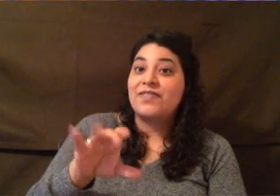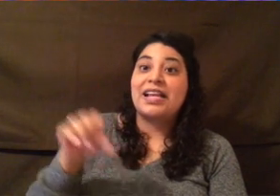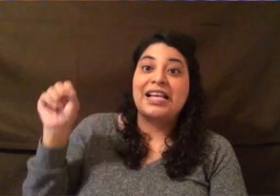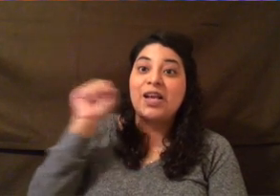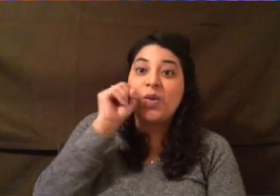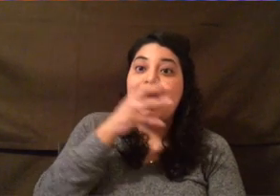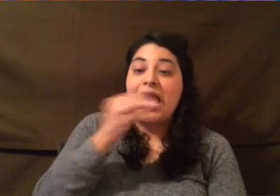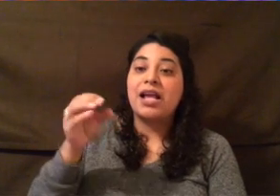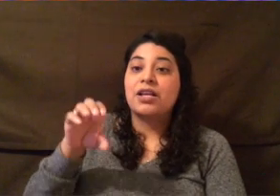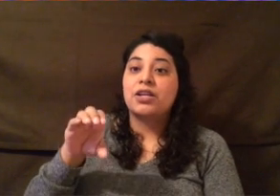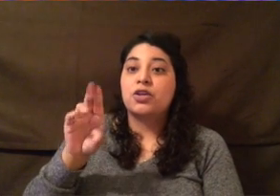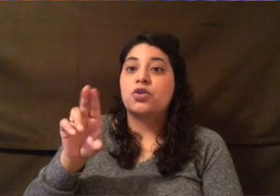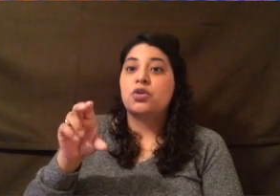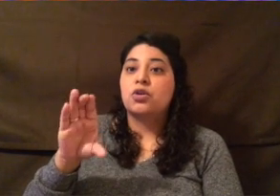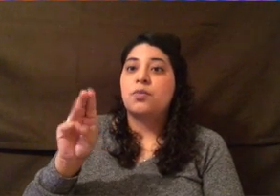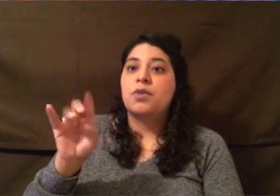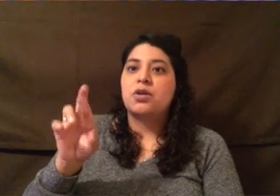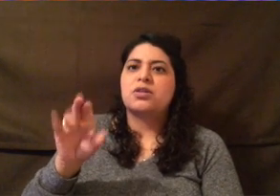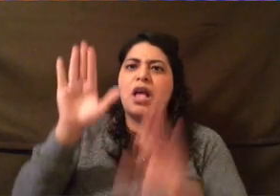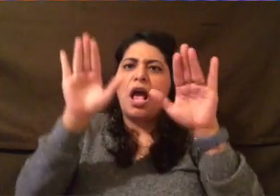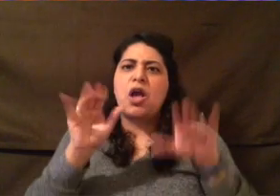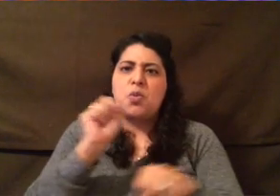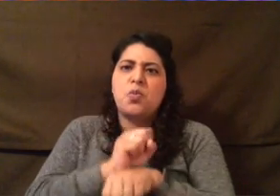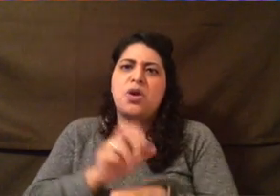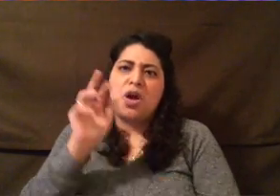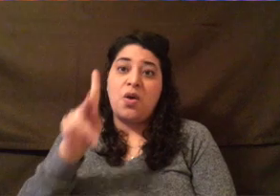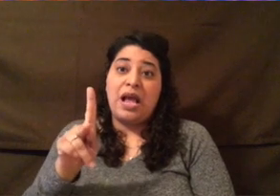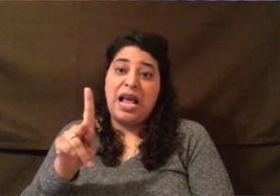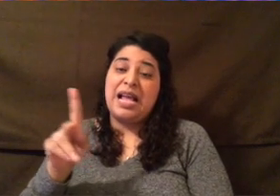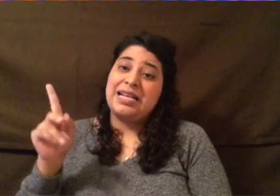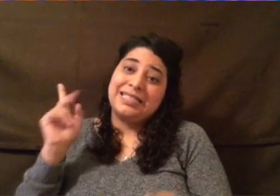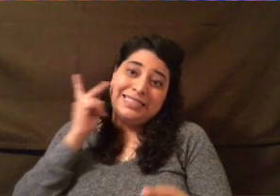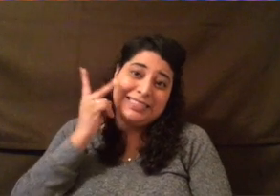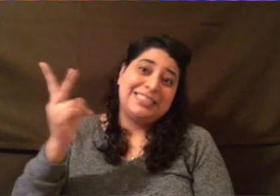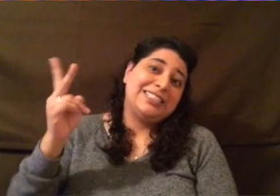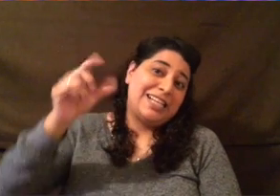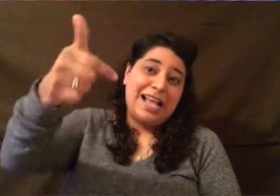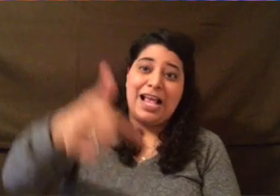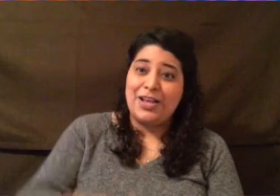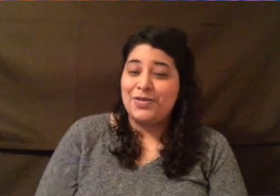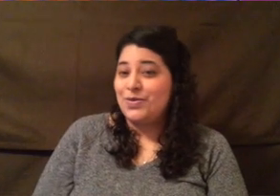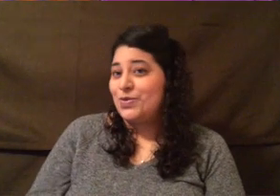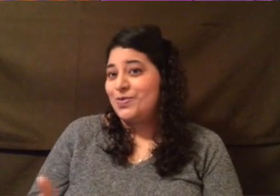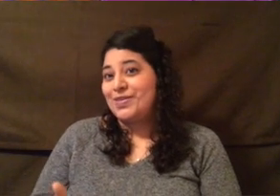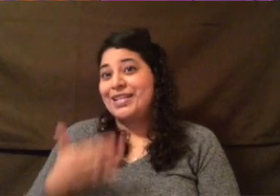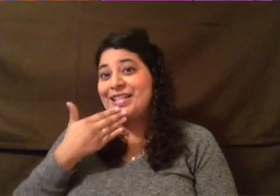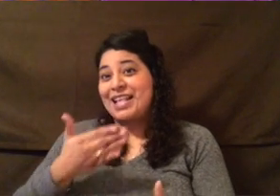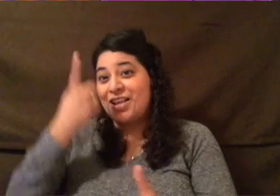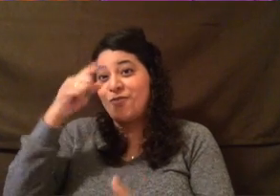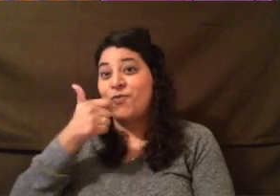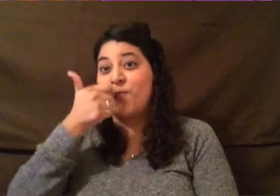Awesome job. All right, guys, until next time. Thank you for watching.